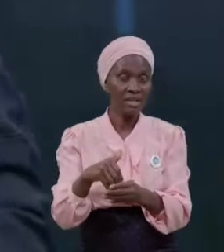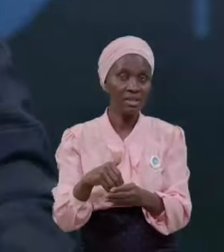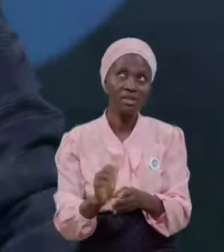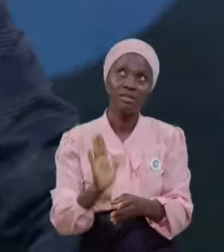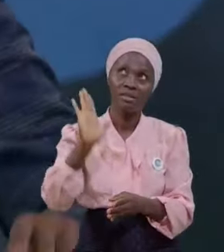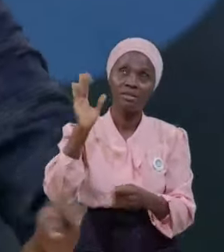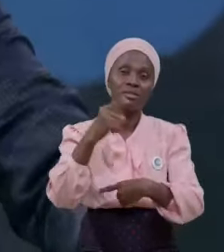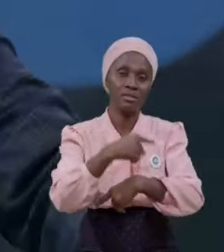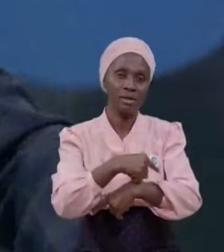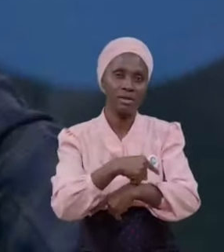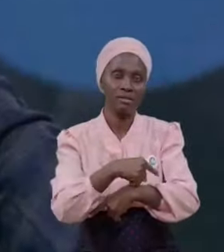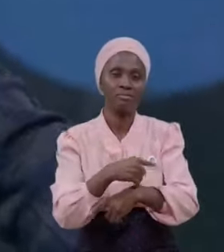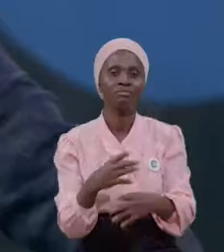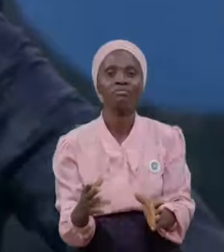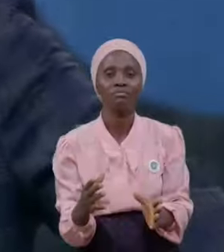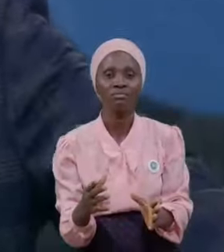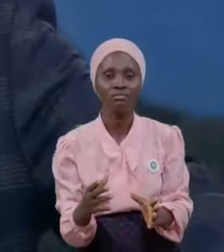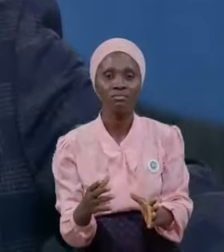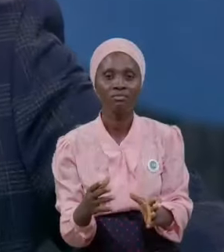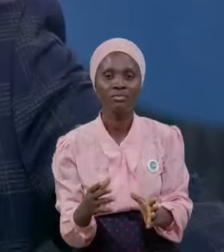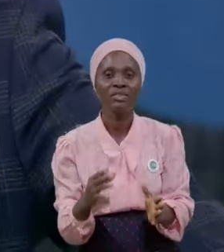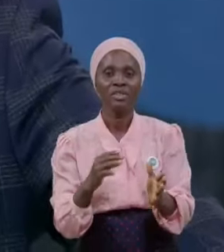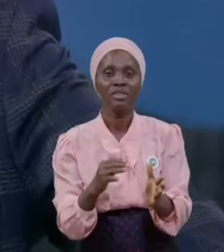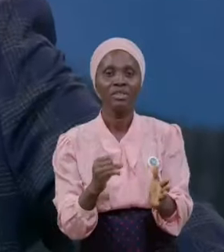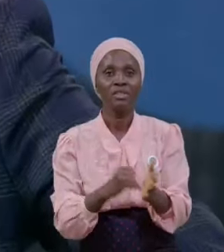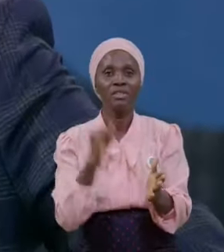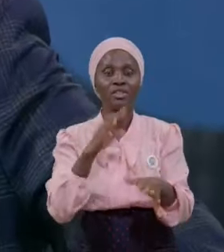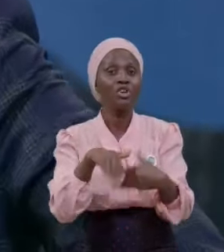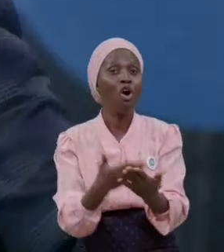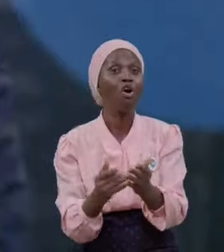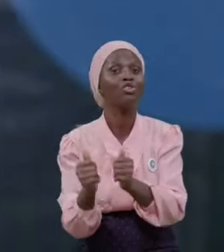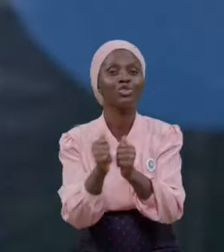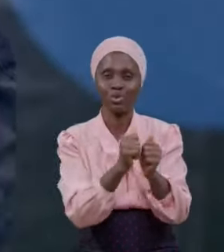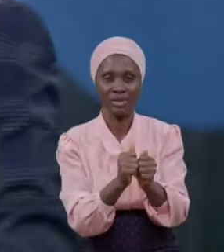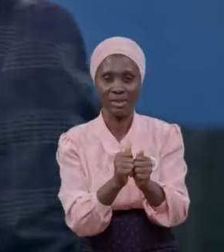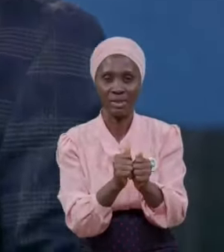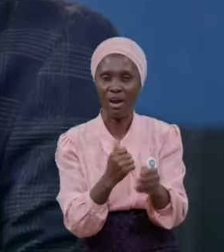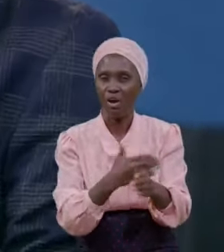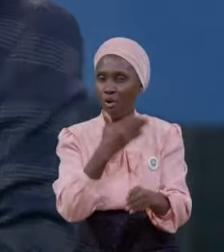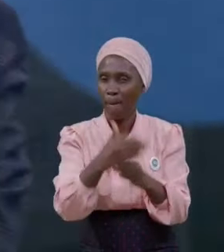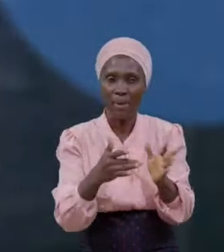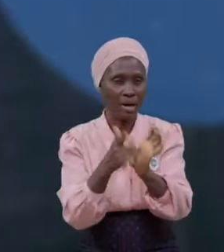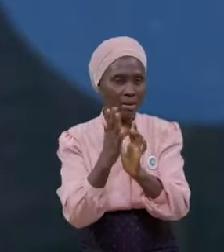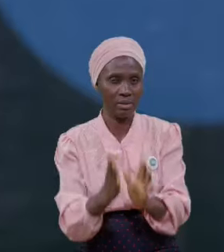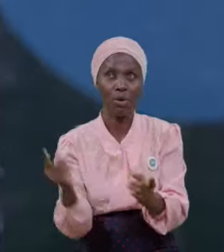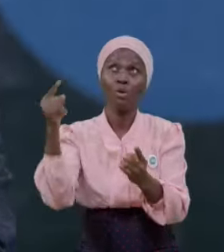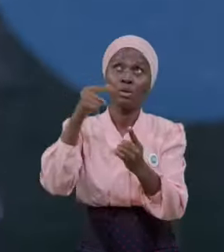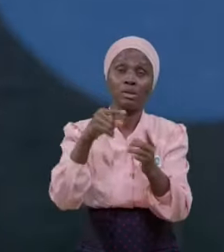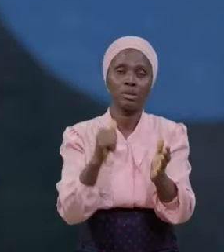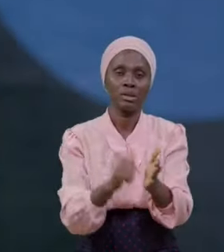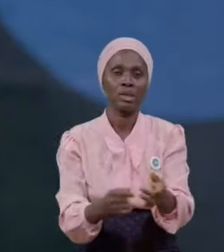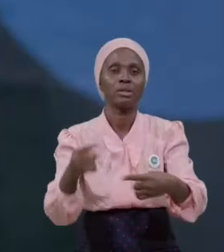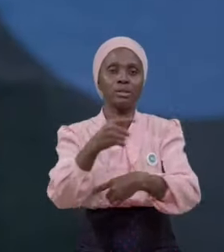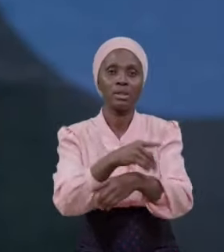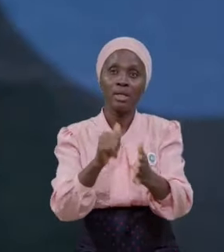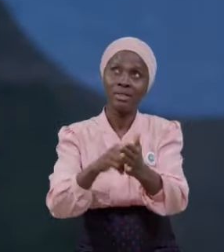the altogether Christian until that day, that final day. My brother, my sister, that's